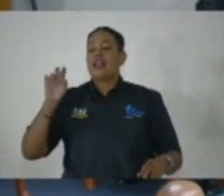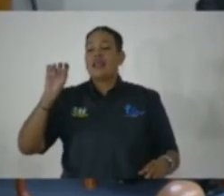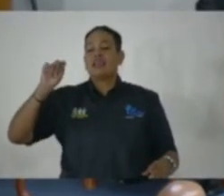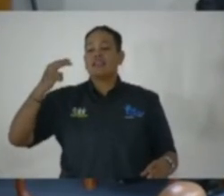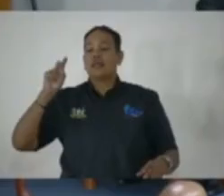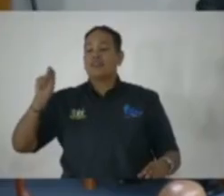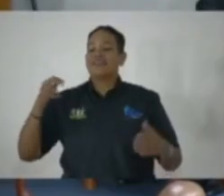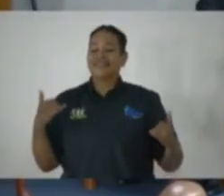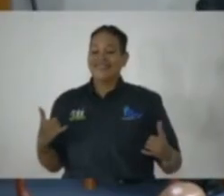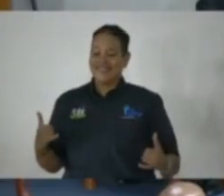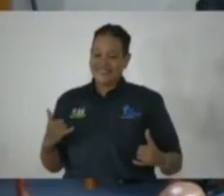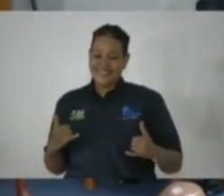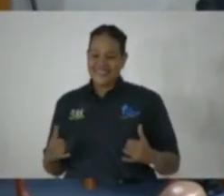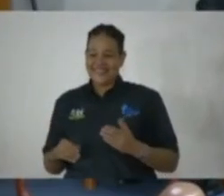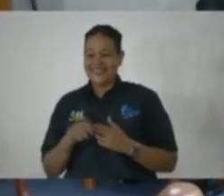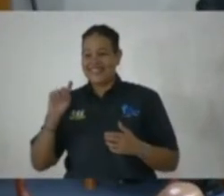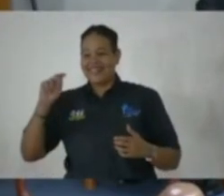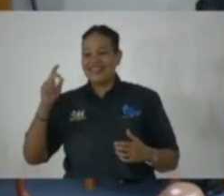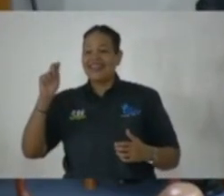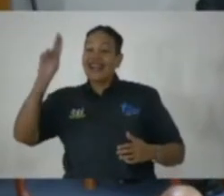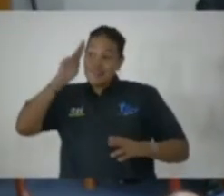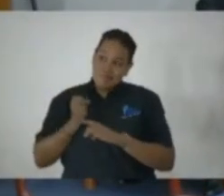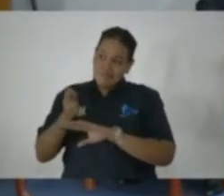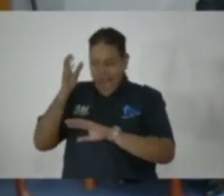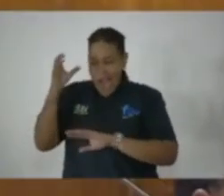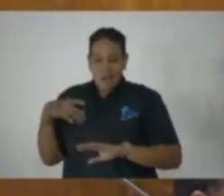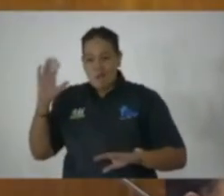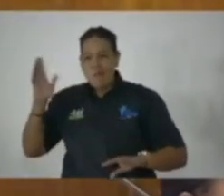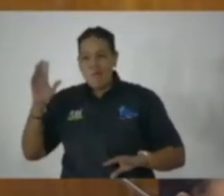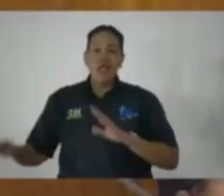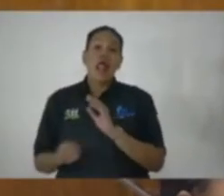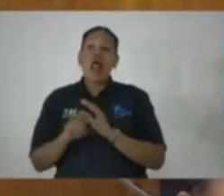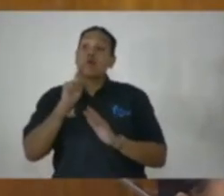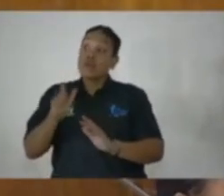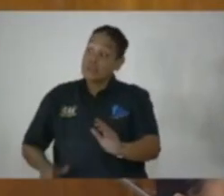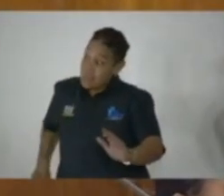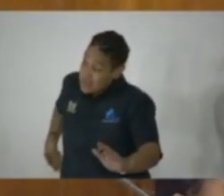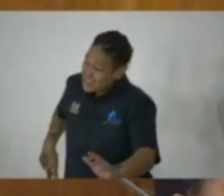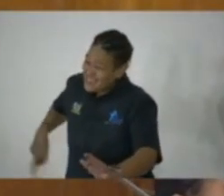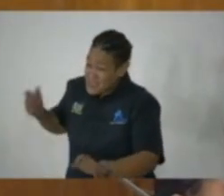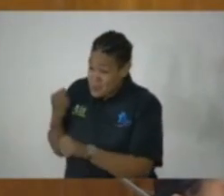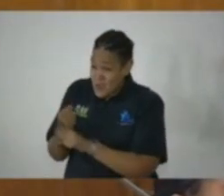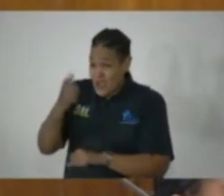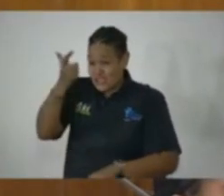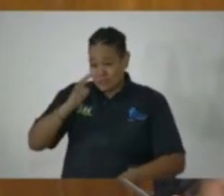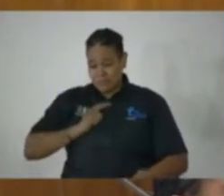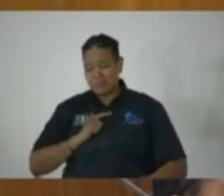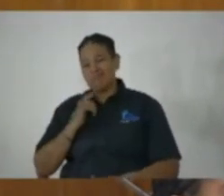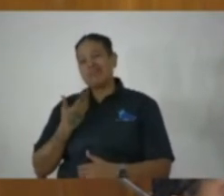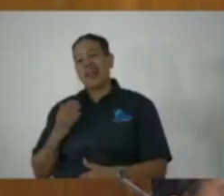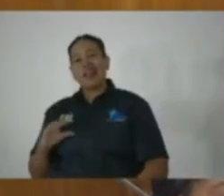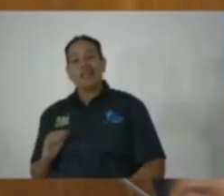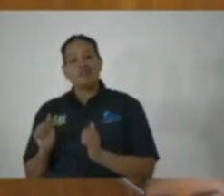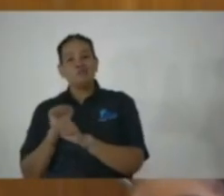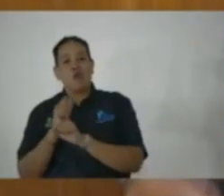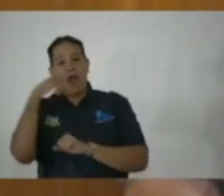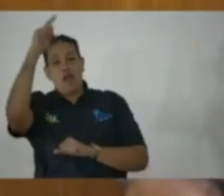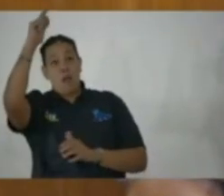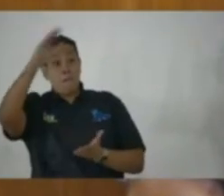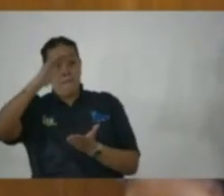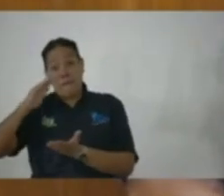today. Edith Alton will beat them. So with the baton, he has done the least. He has also sought to